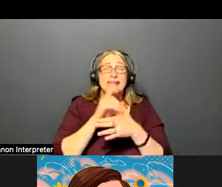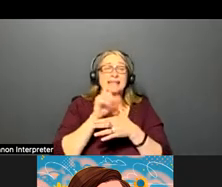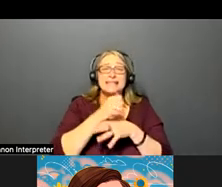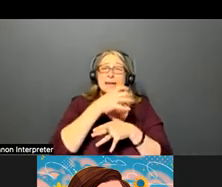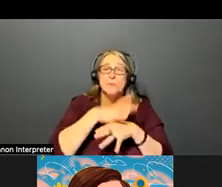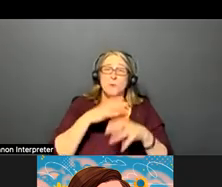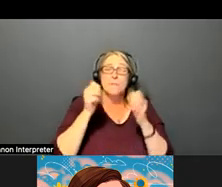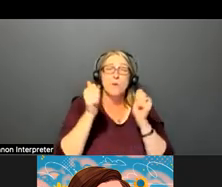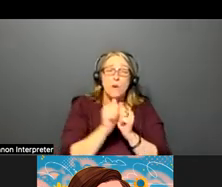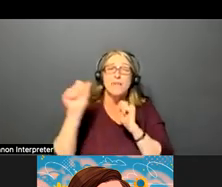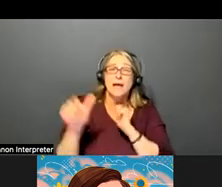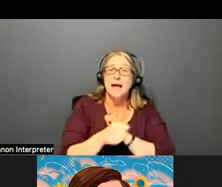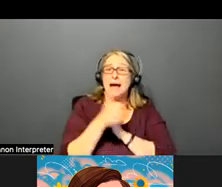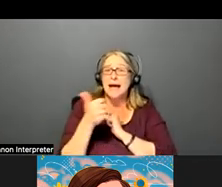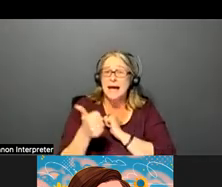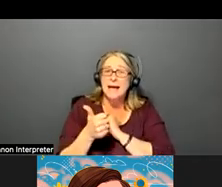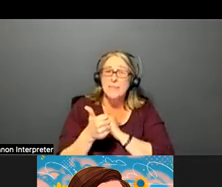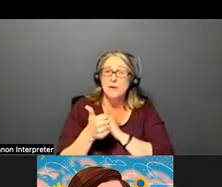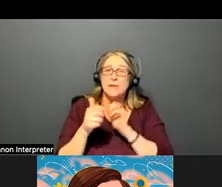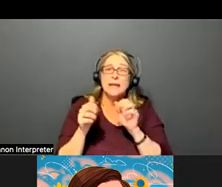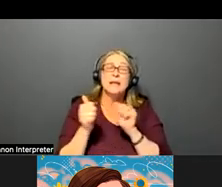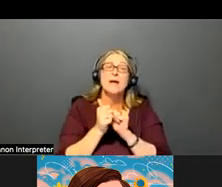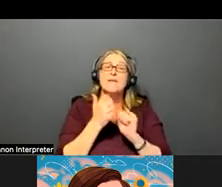other women of color,